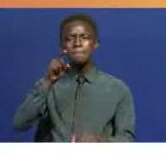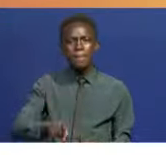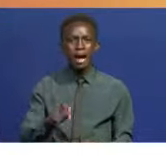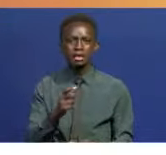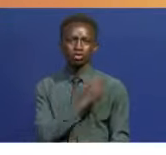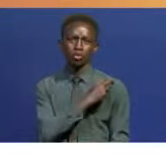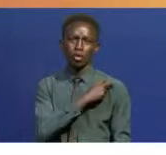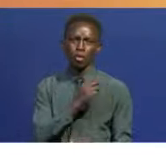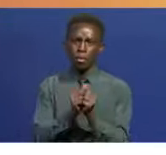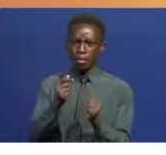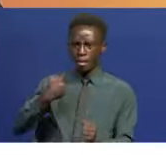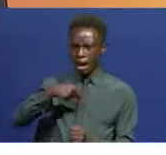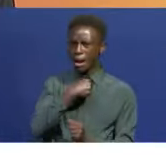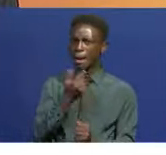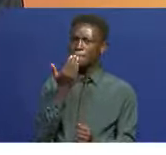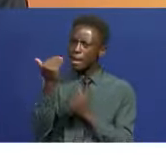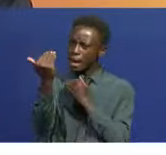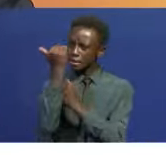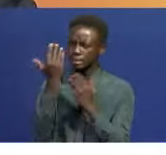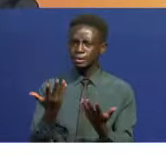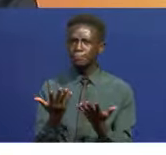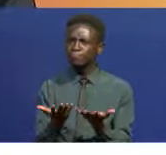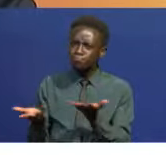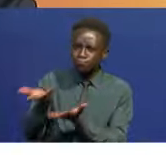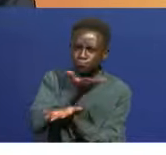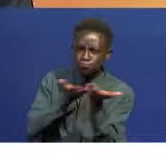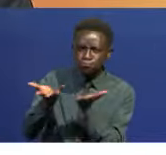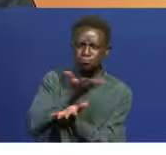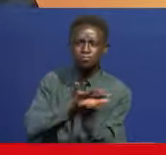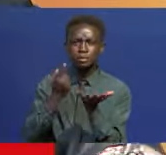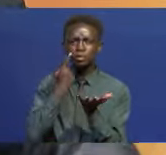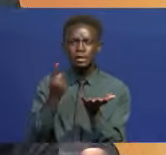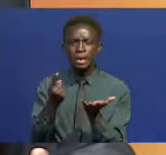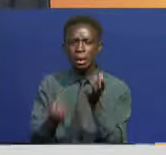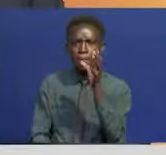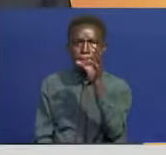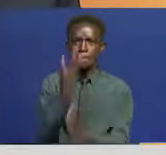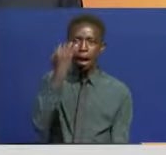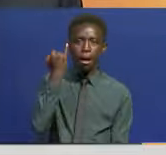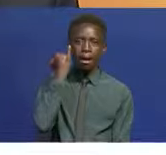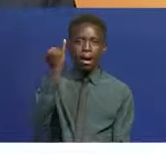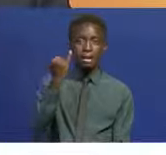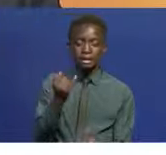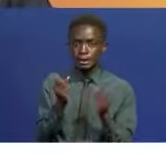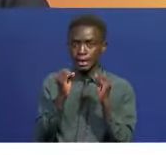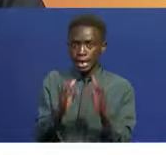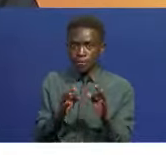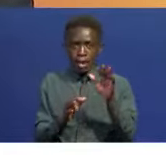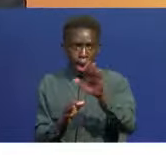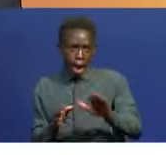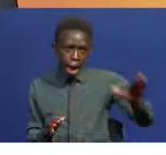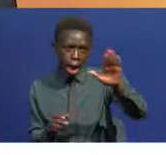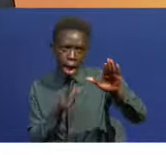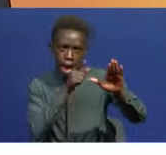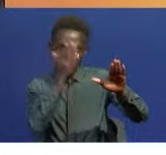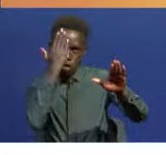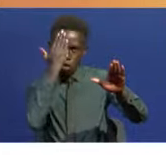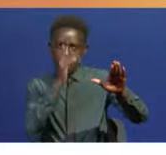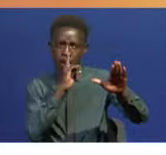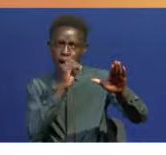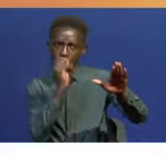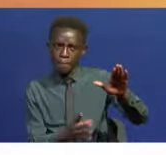formula that having this formula towards 30,000, this region, we can start with this much. This region,